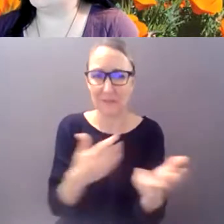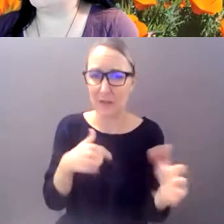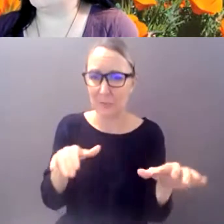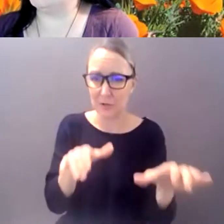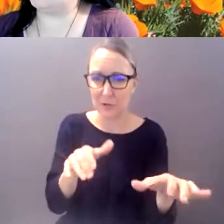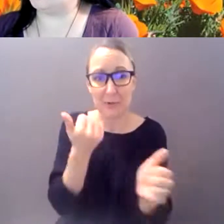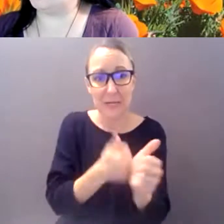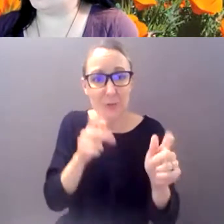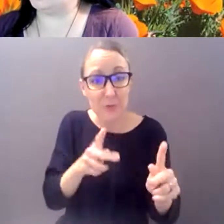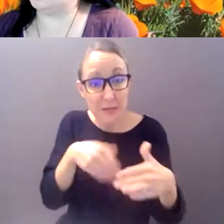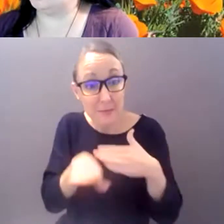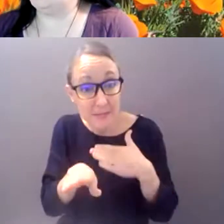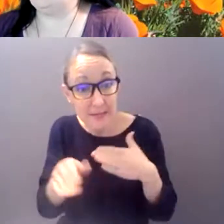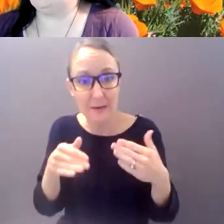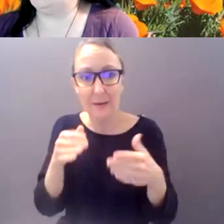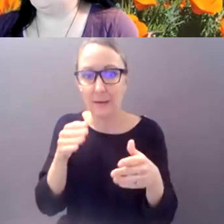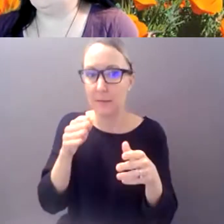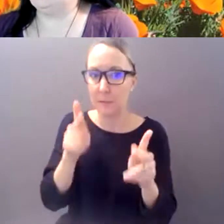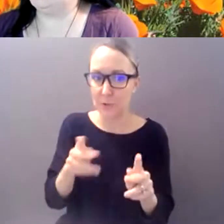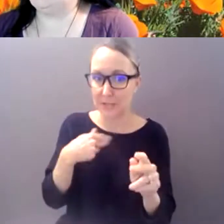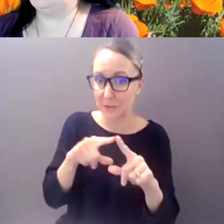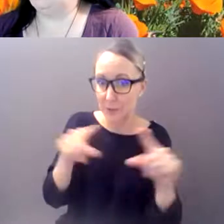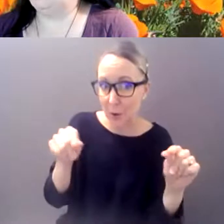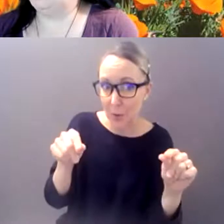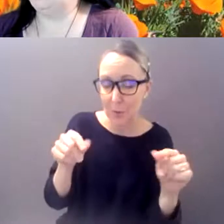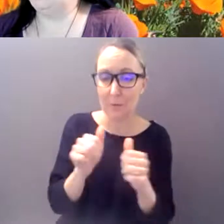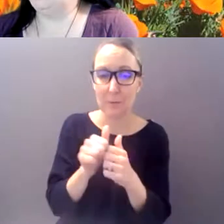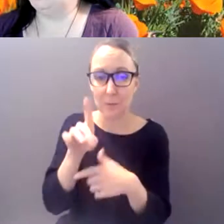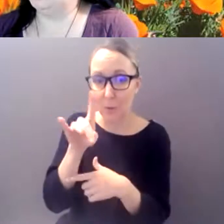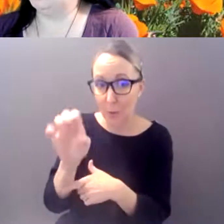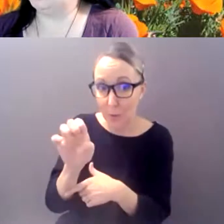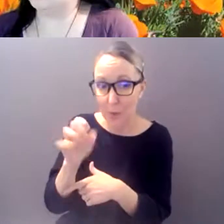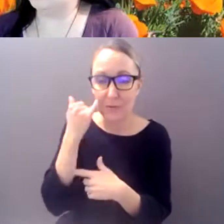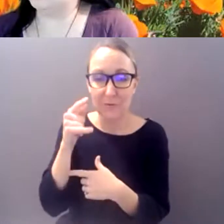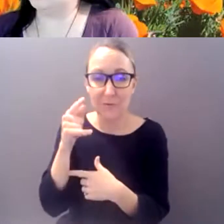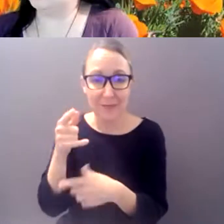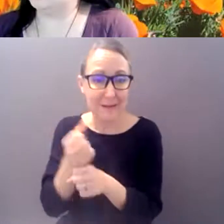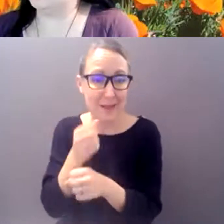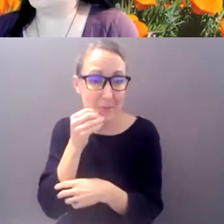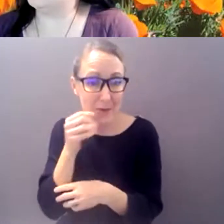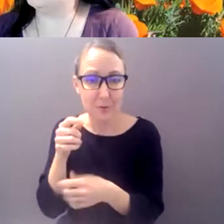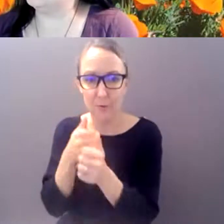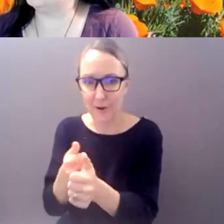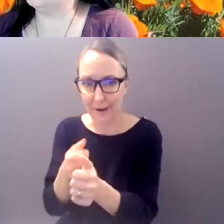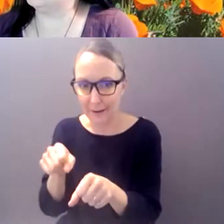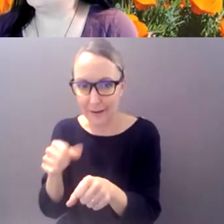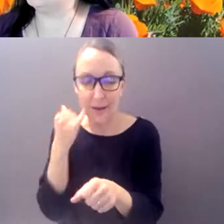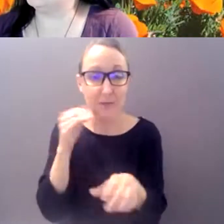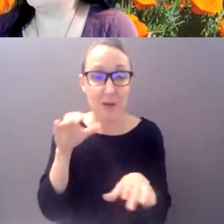has a card with a code. So if they get a meal, we can track it. If they're getting the exercise class, we're tracking